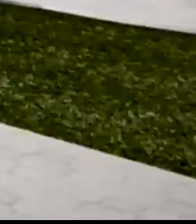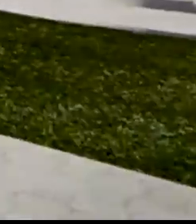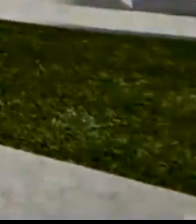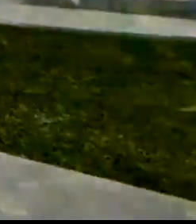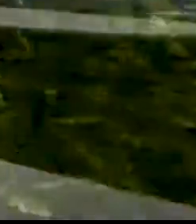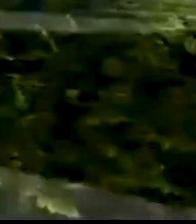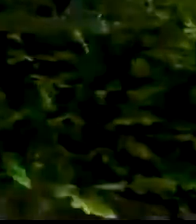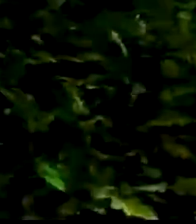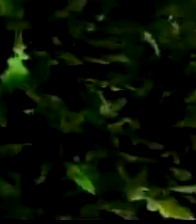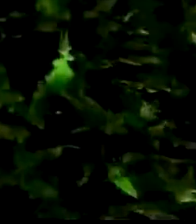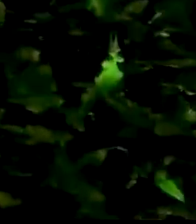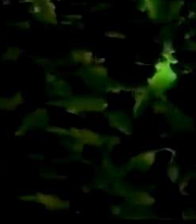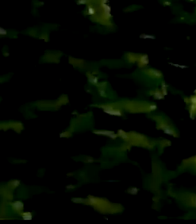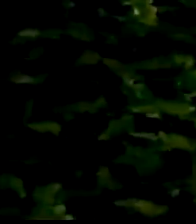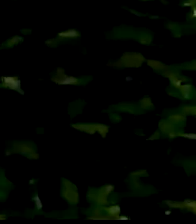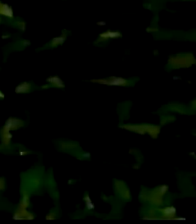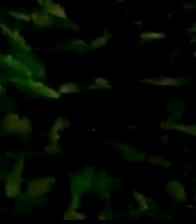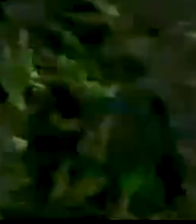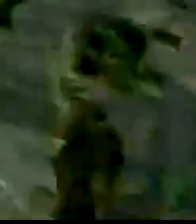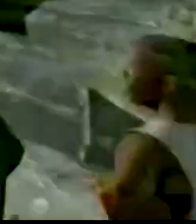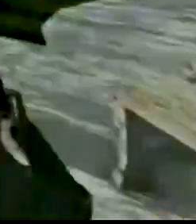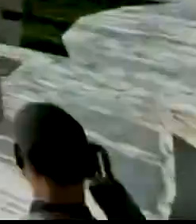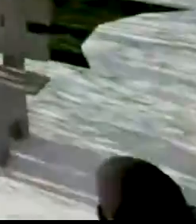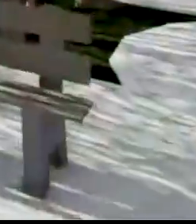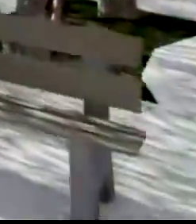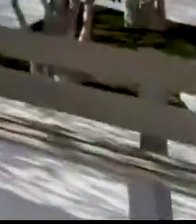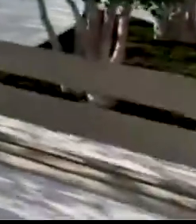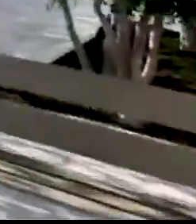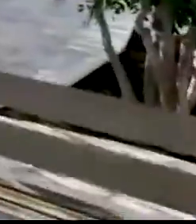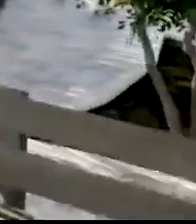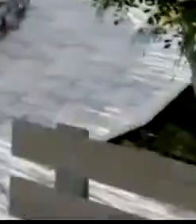and intuitive. So, are you looking for more?